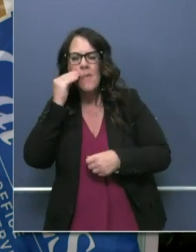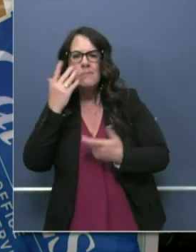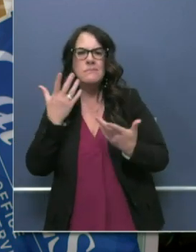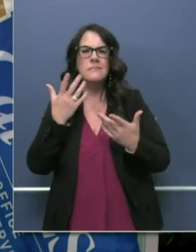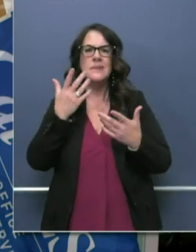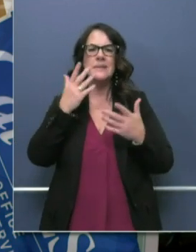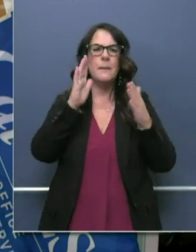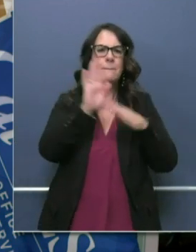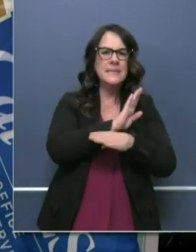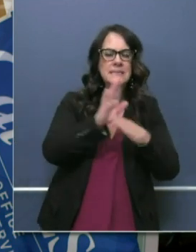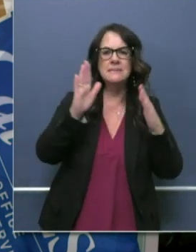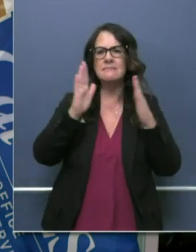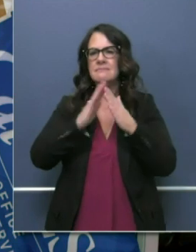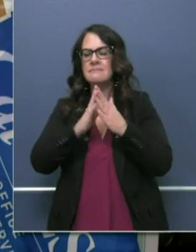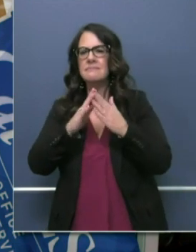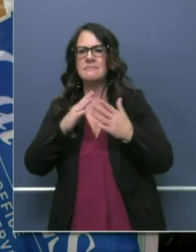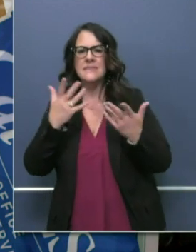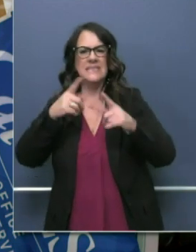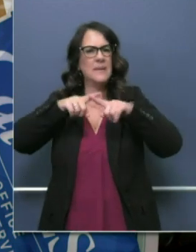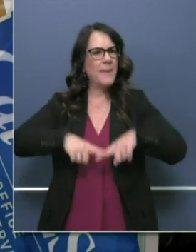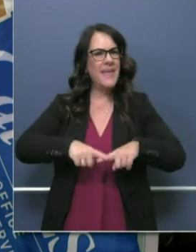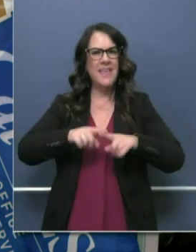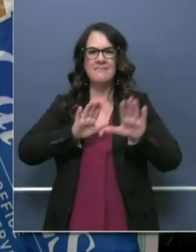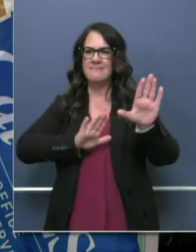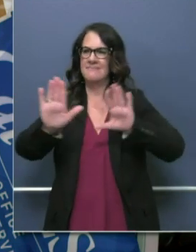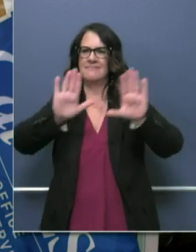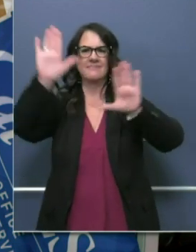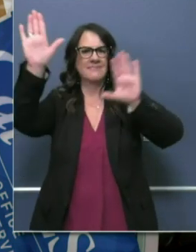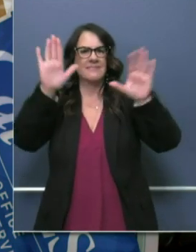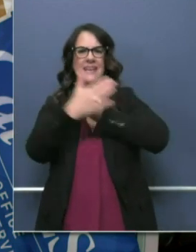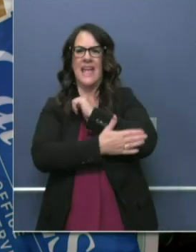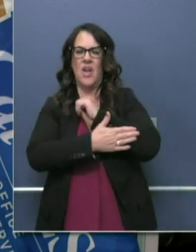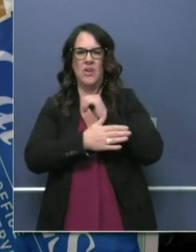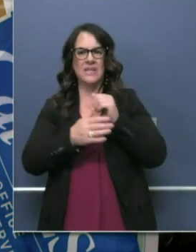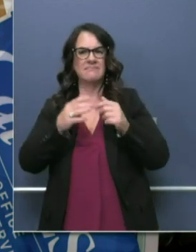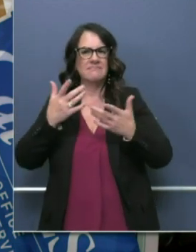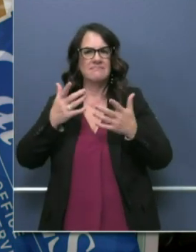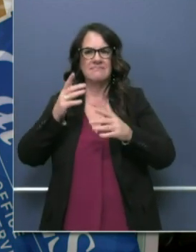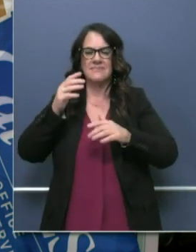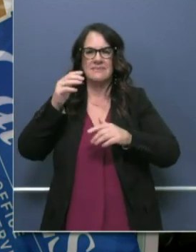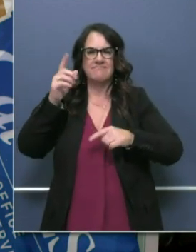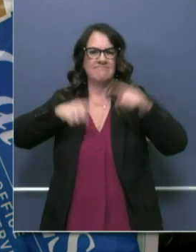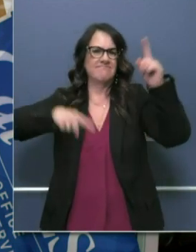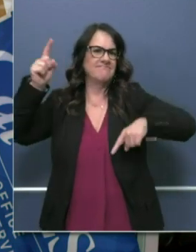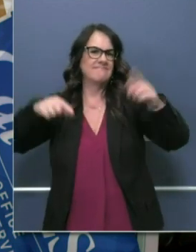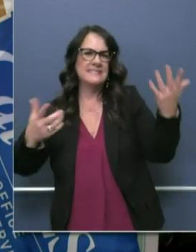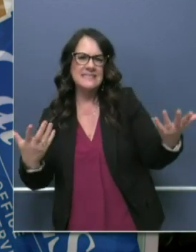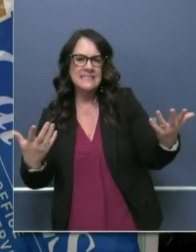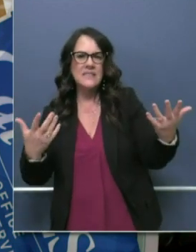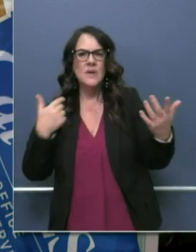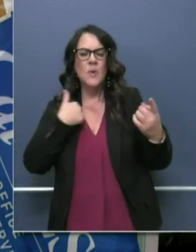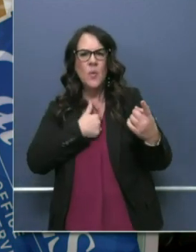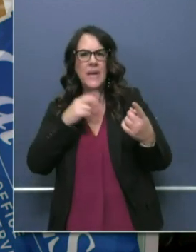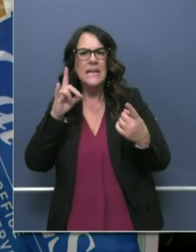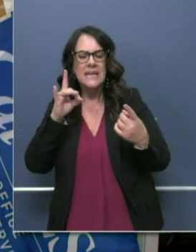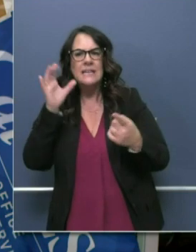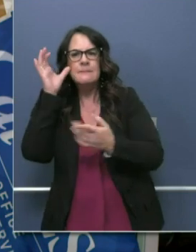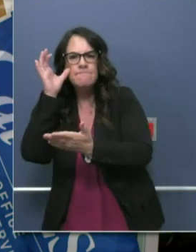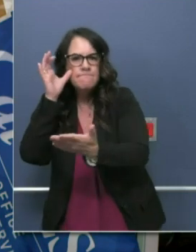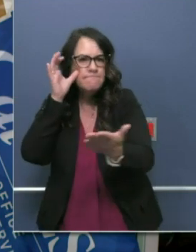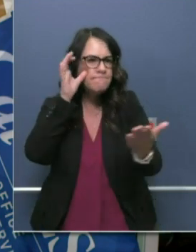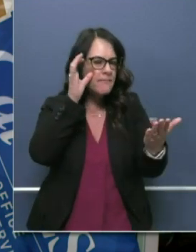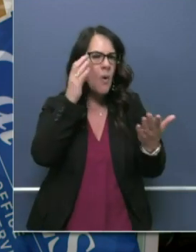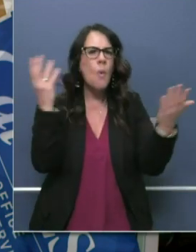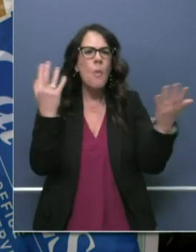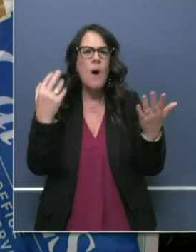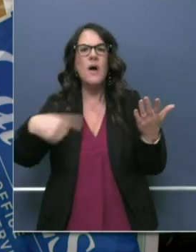authorities, really understanding their local conditions, understanding regional conditions, and getting really guidance from them. We're learning from